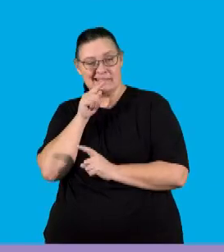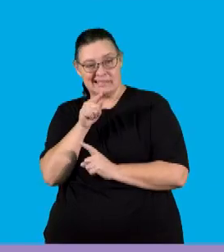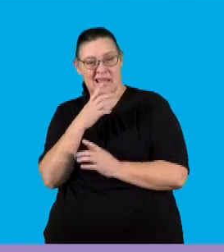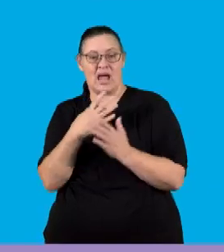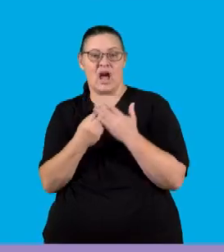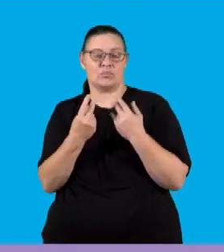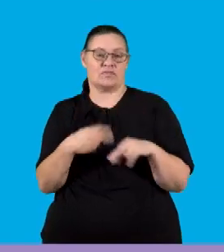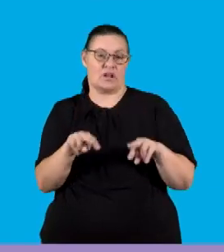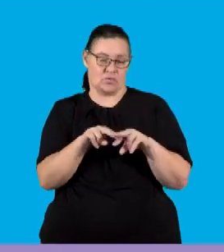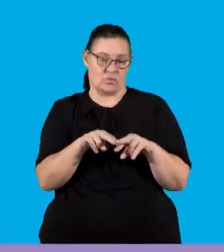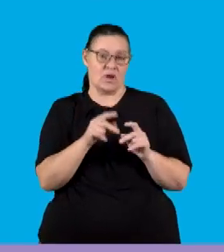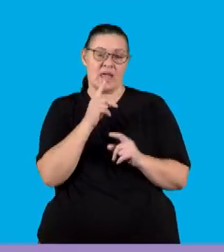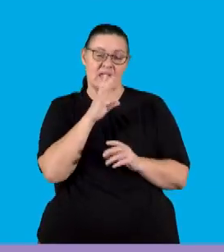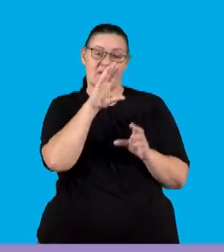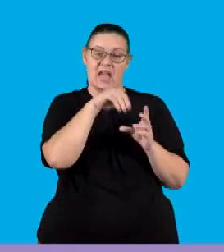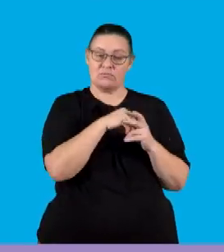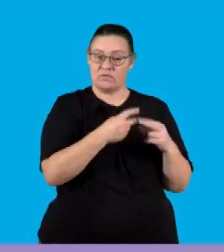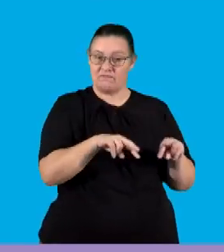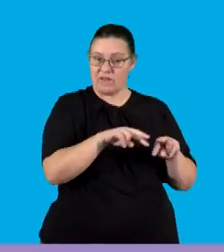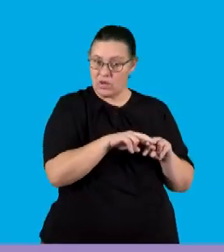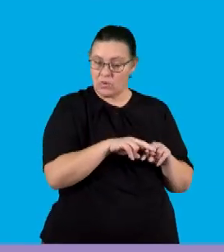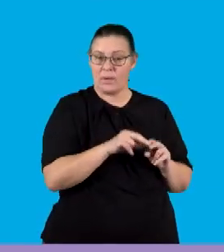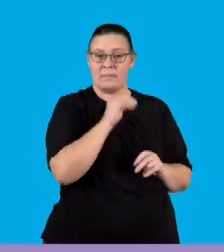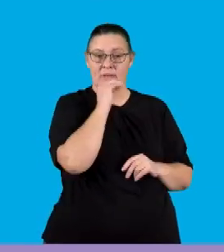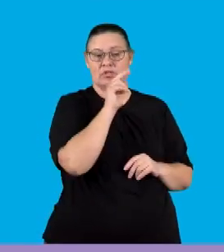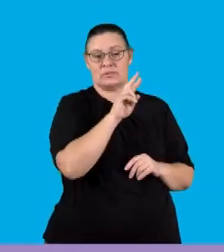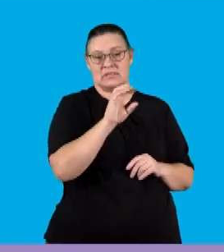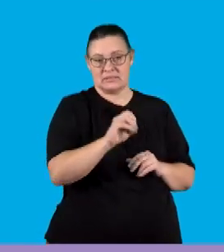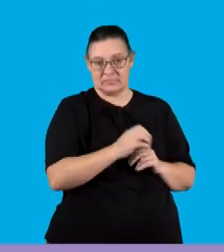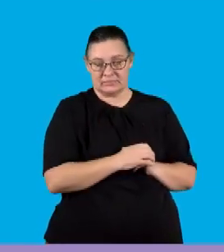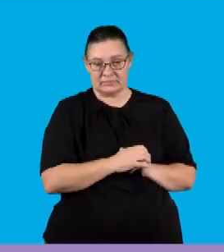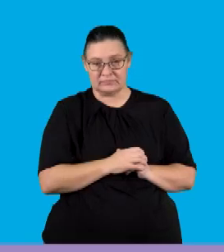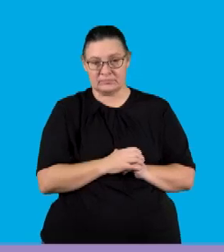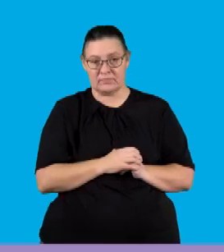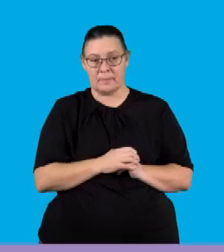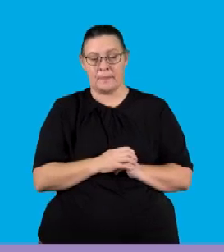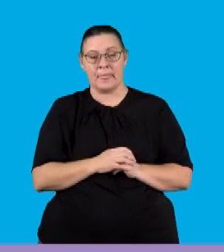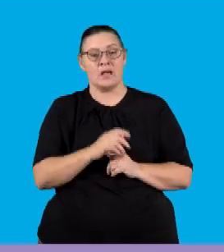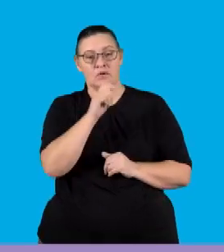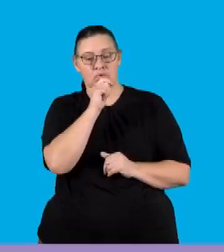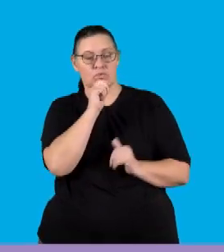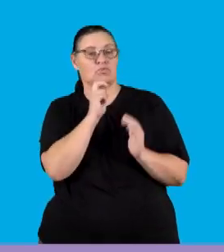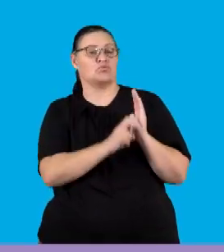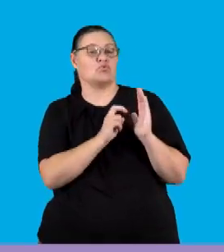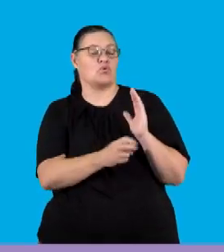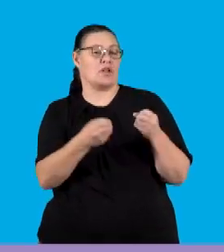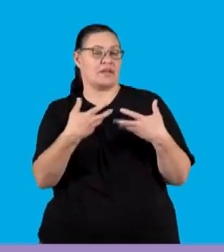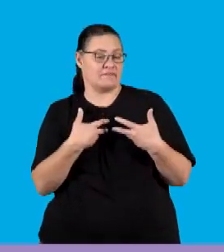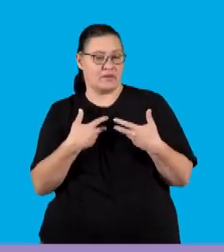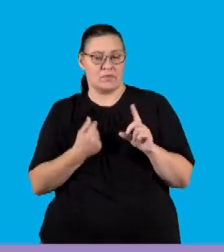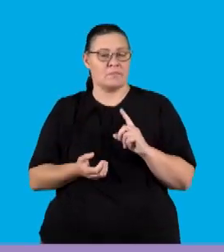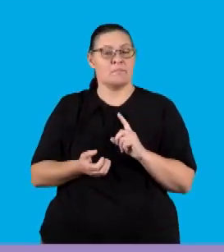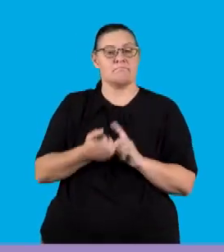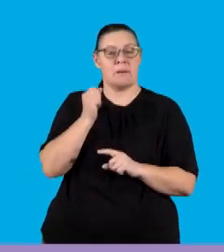be our output value when the input value is a 20. So we've used our rule that we were given